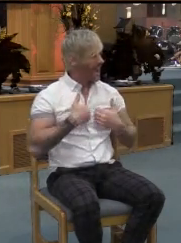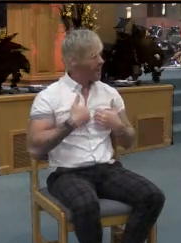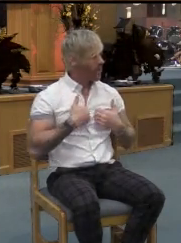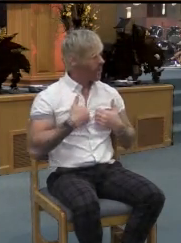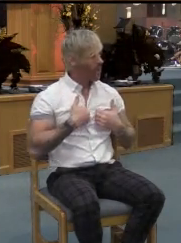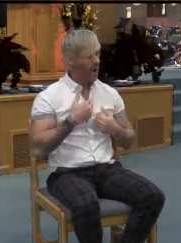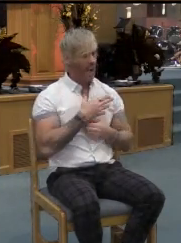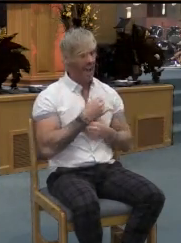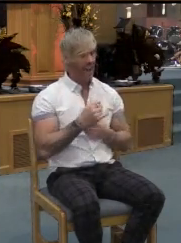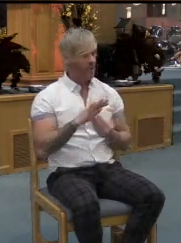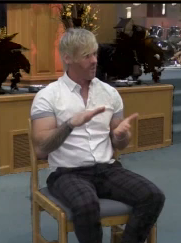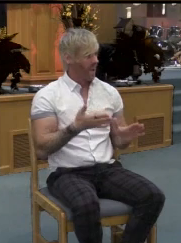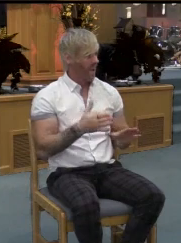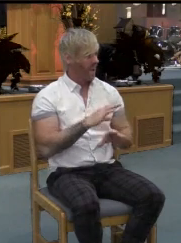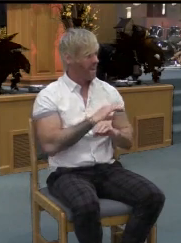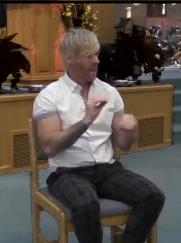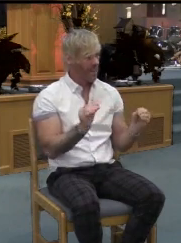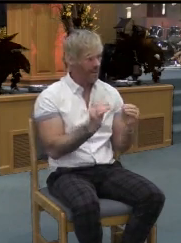more.